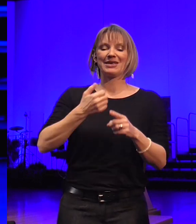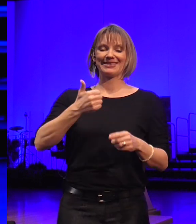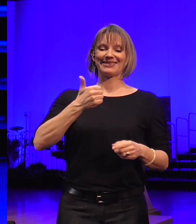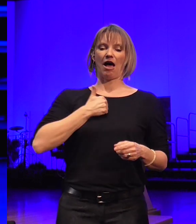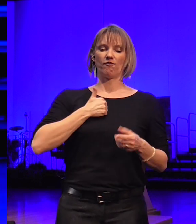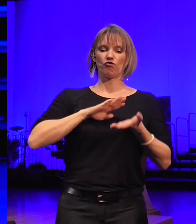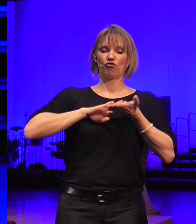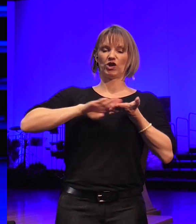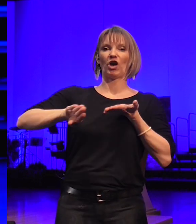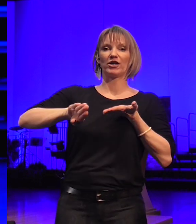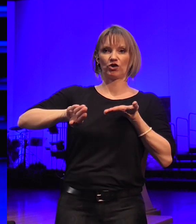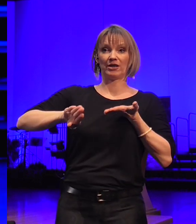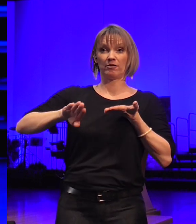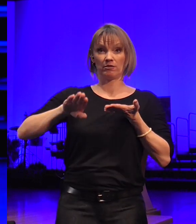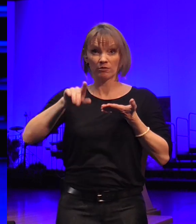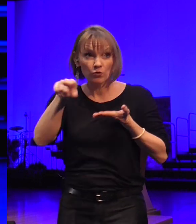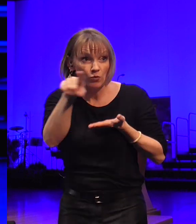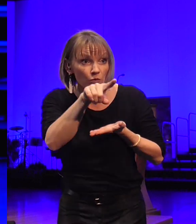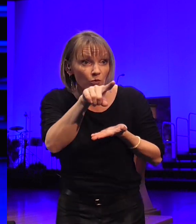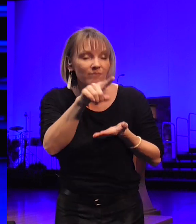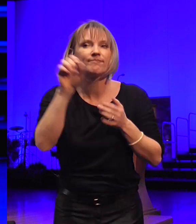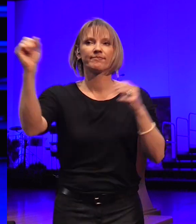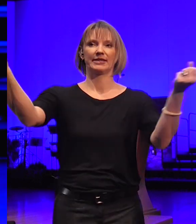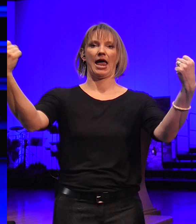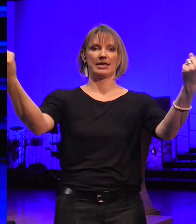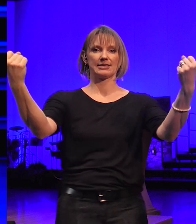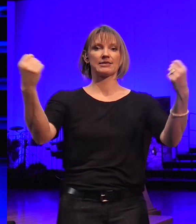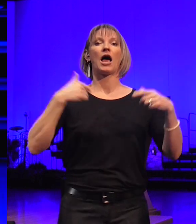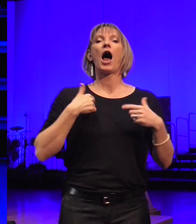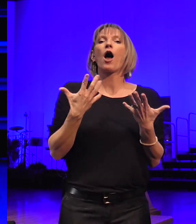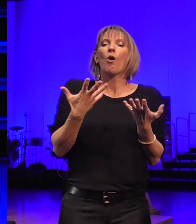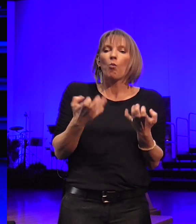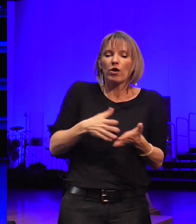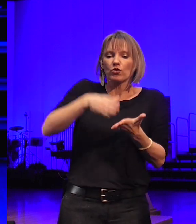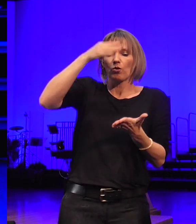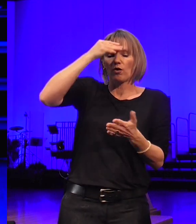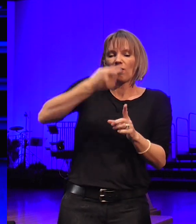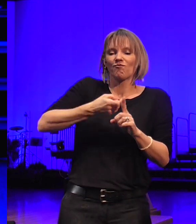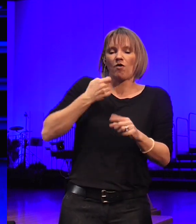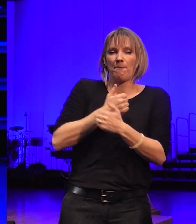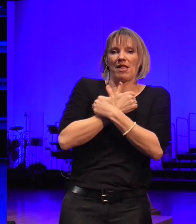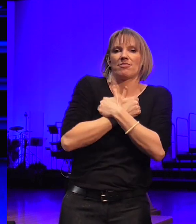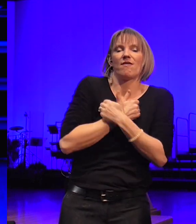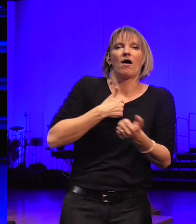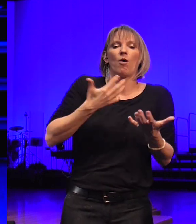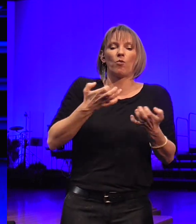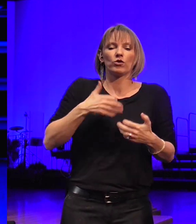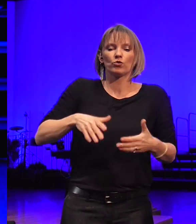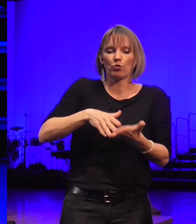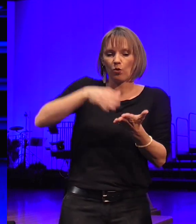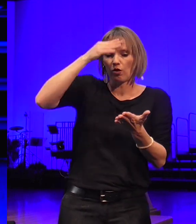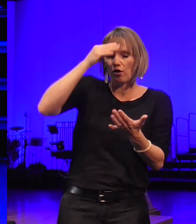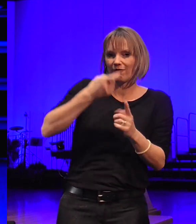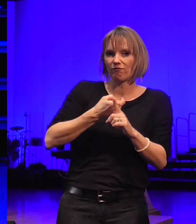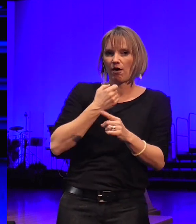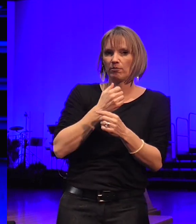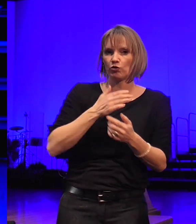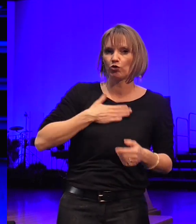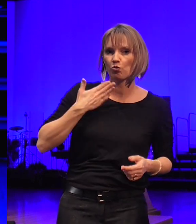you? I want to learn from love. I want to learn from